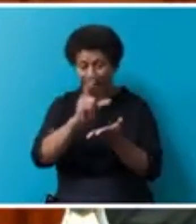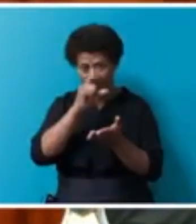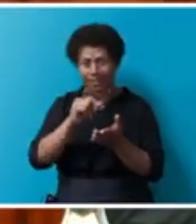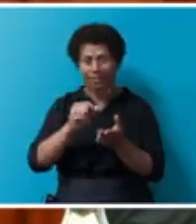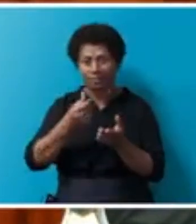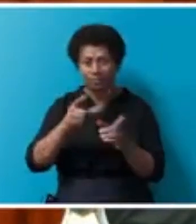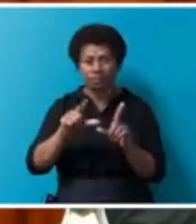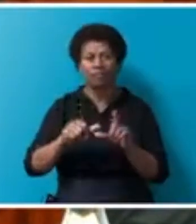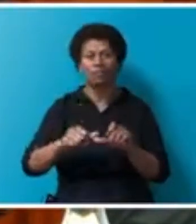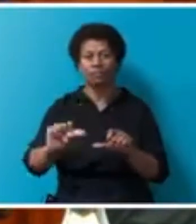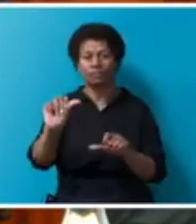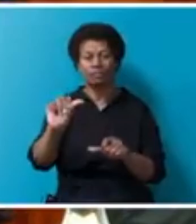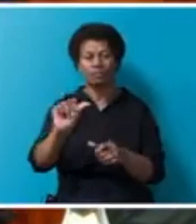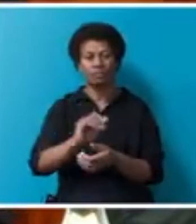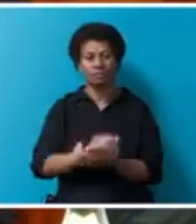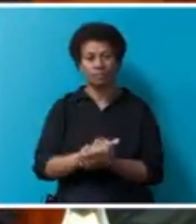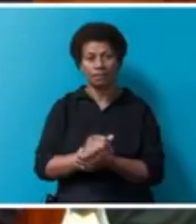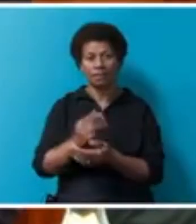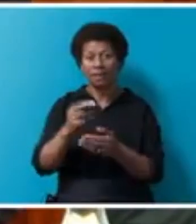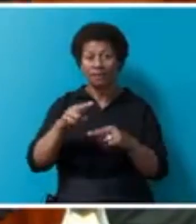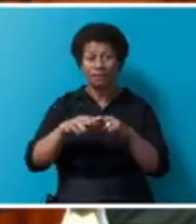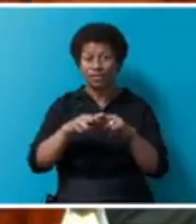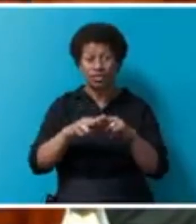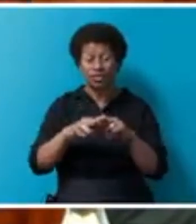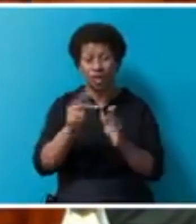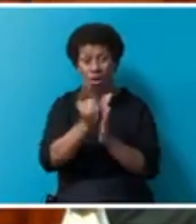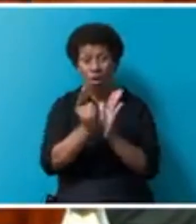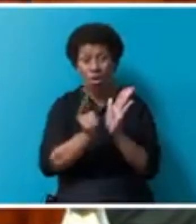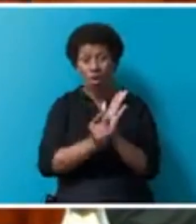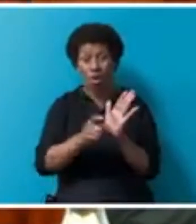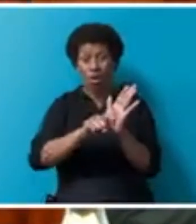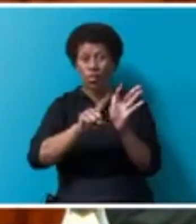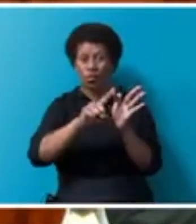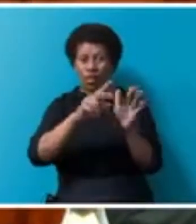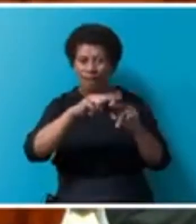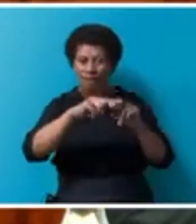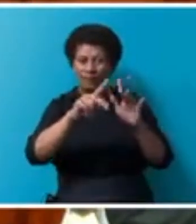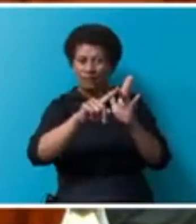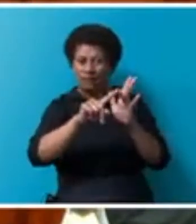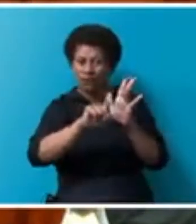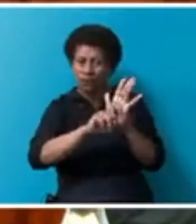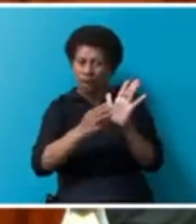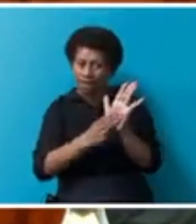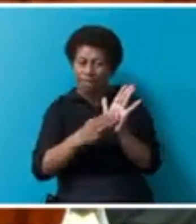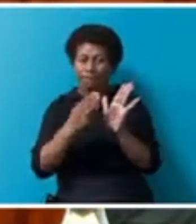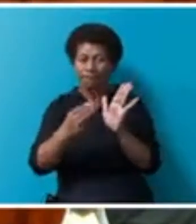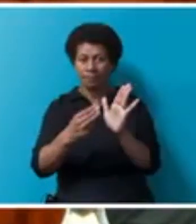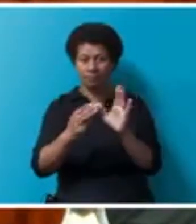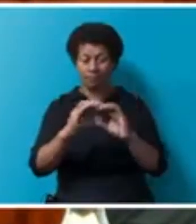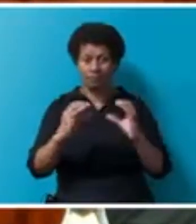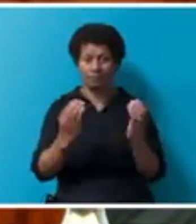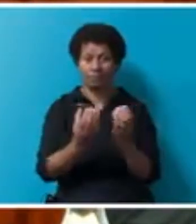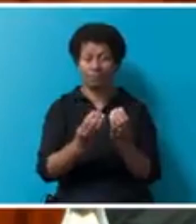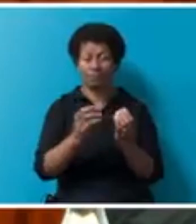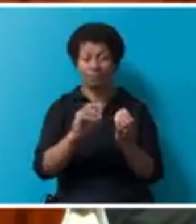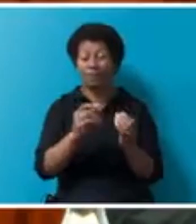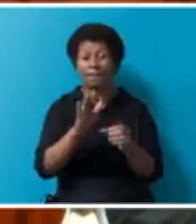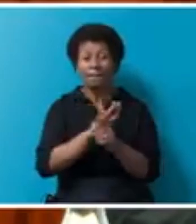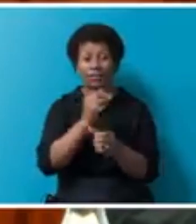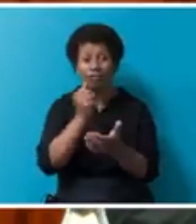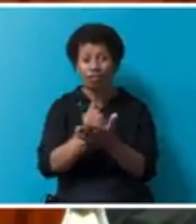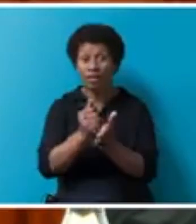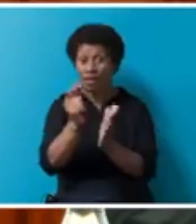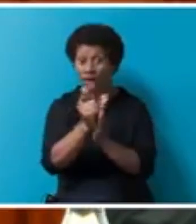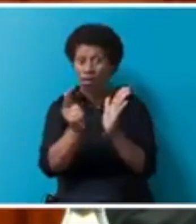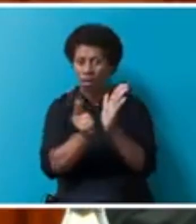Mr. Speaker, sir, the Fiji Law Reform Commission continues to play a pivotal role in modernizing our legal system, ensuring that Fiji's laws